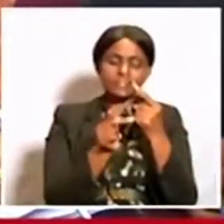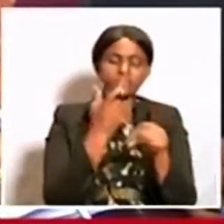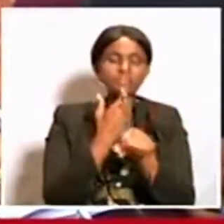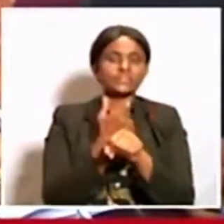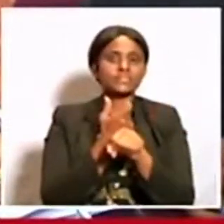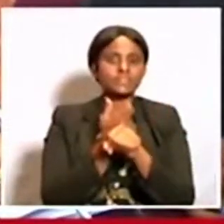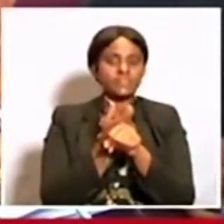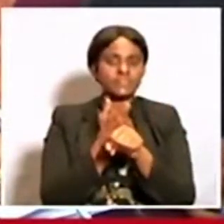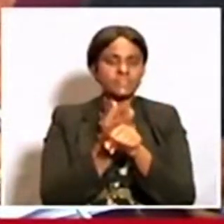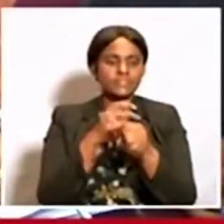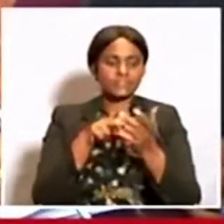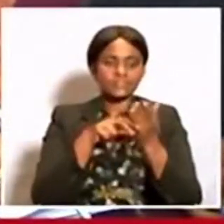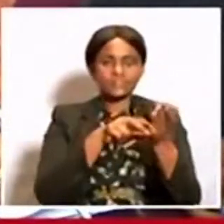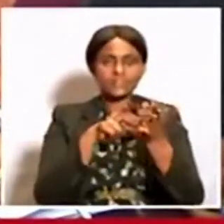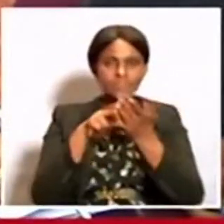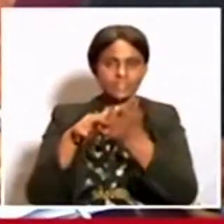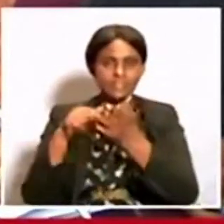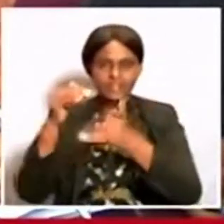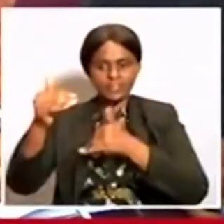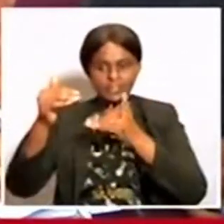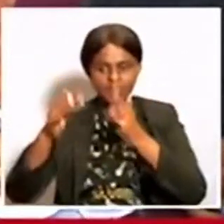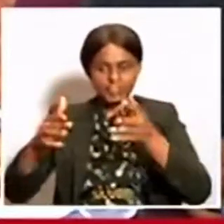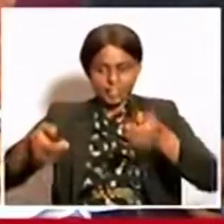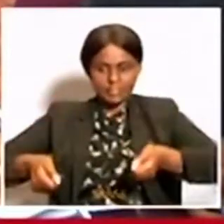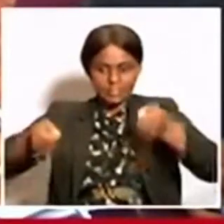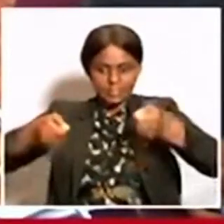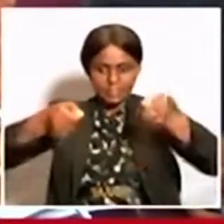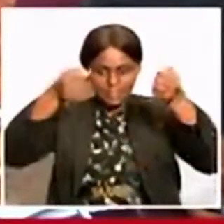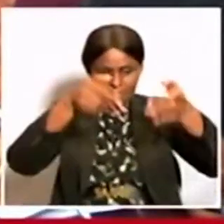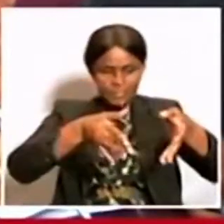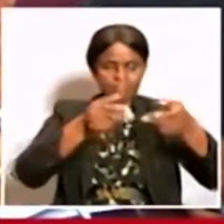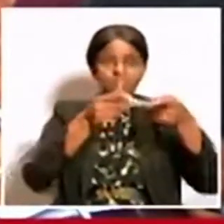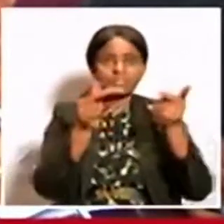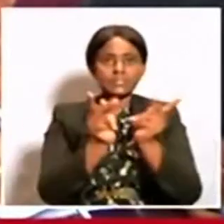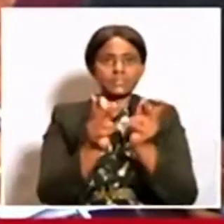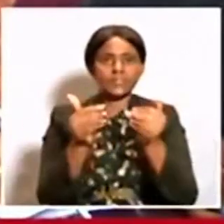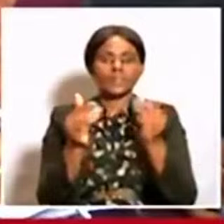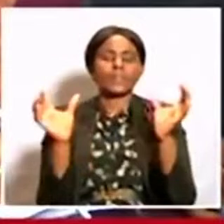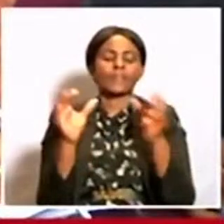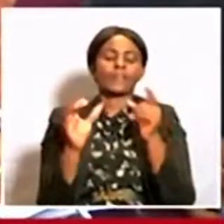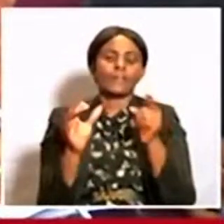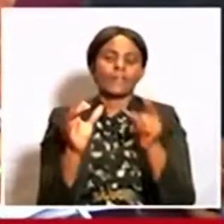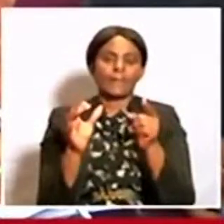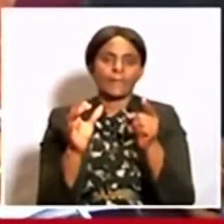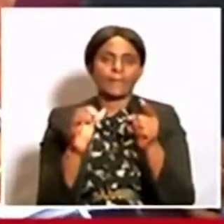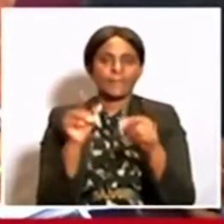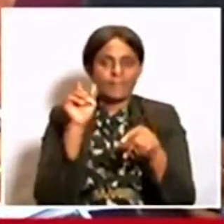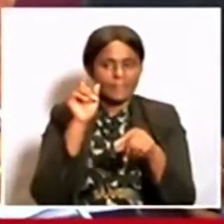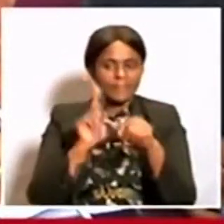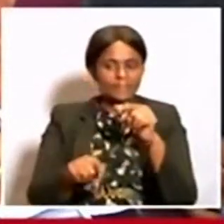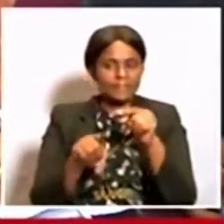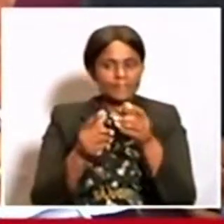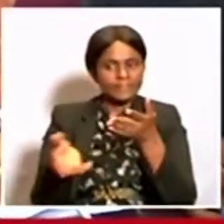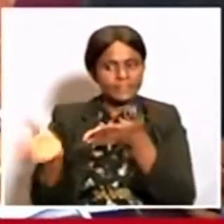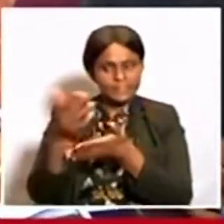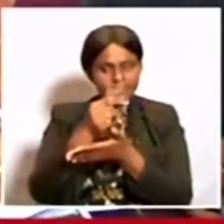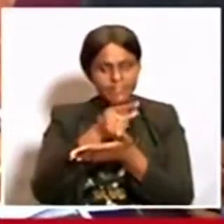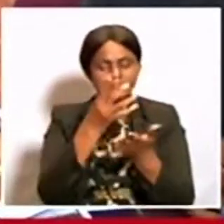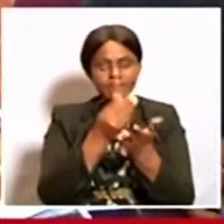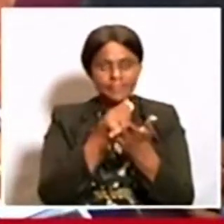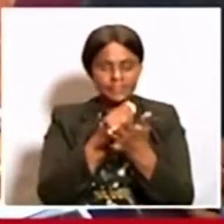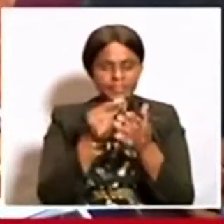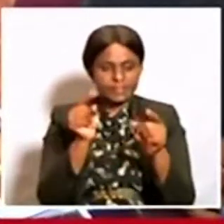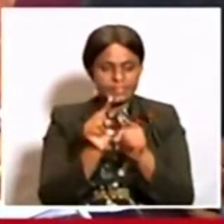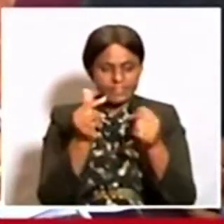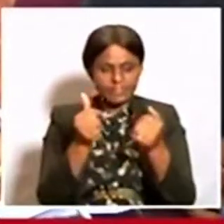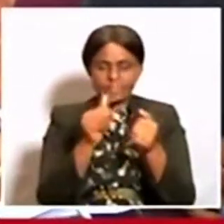to transport the box culverts to the site. The Council would not recover the adverse payment as the